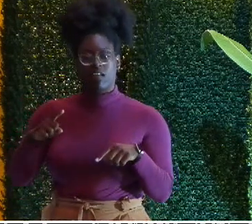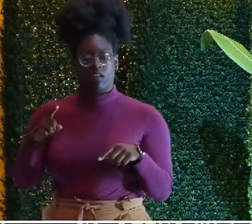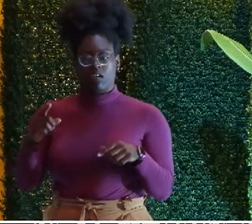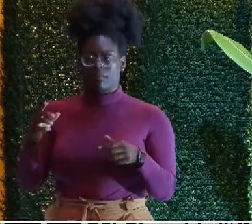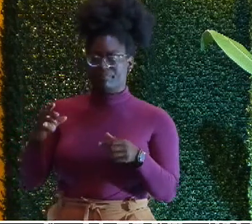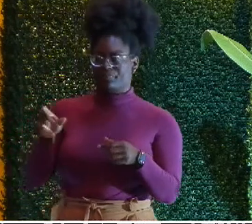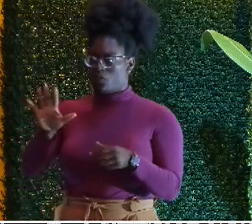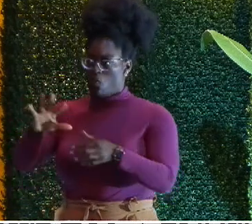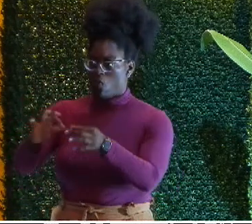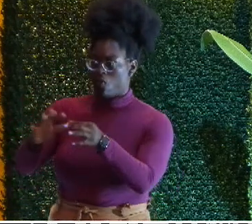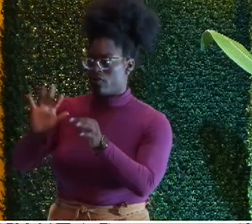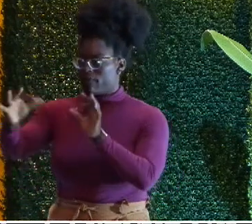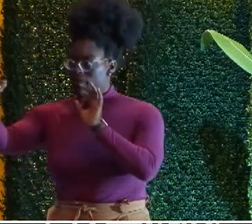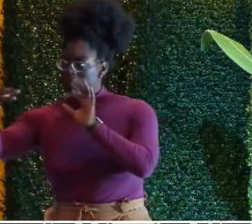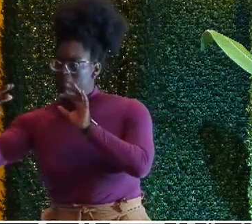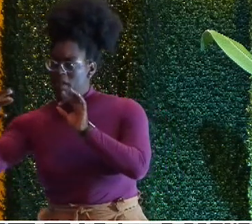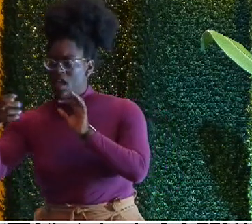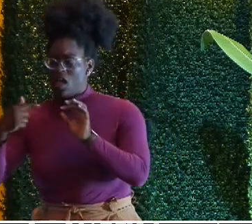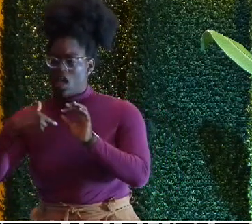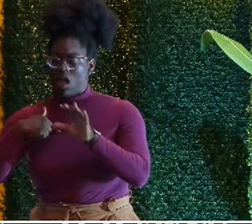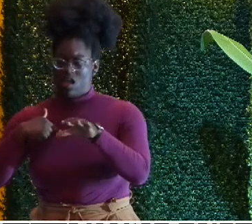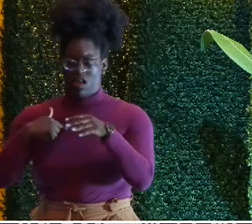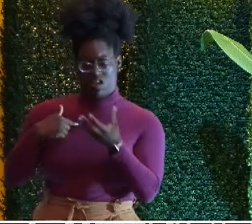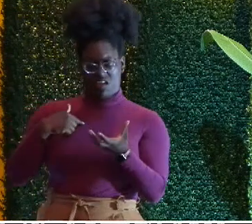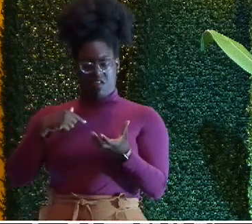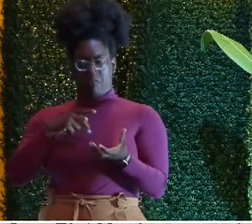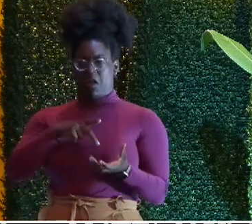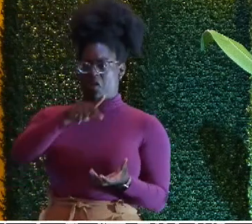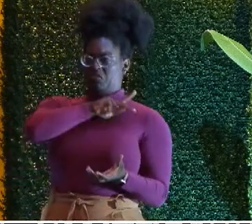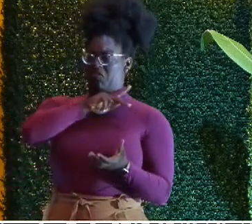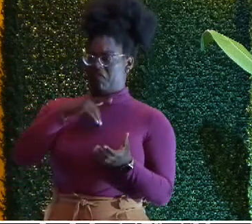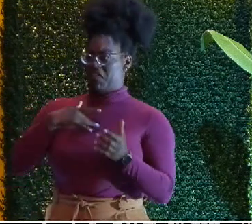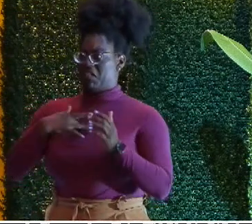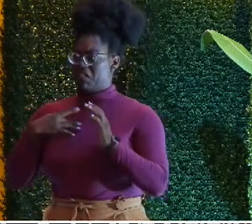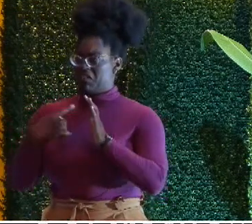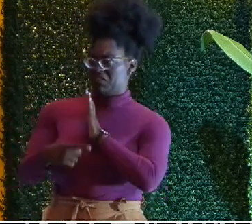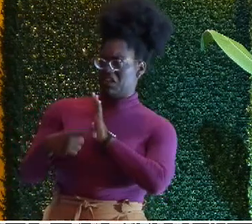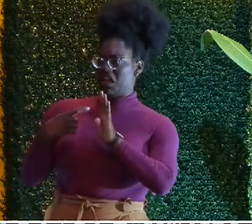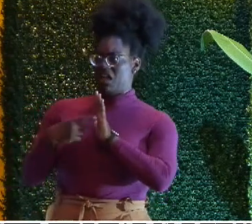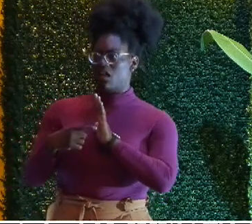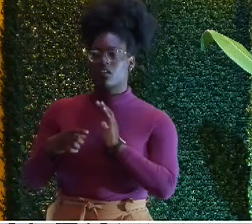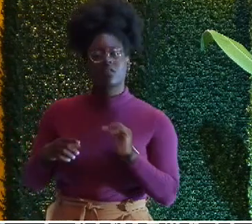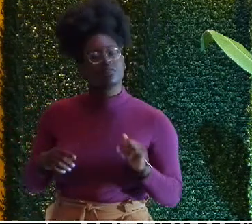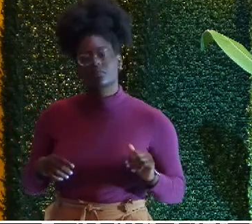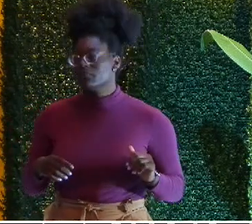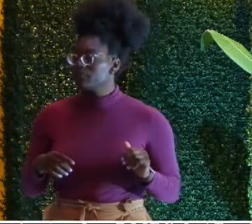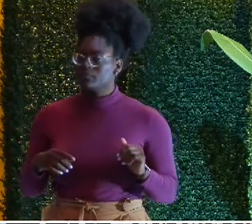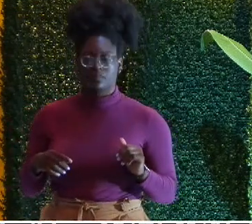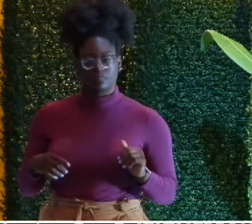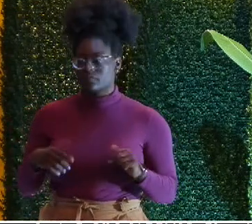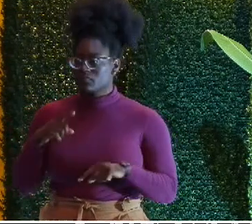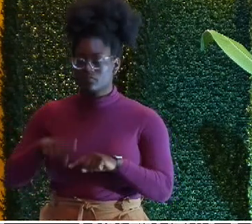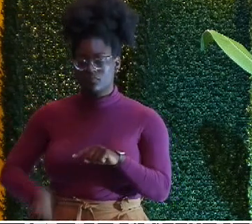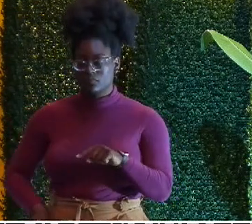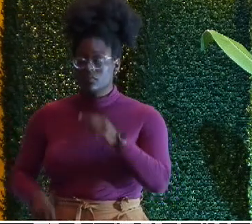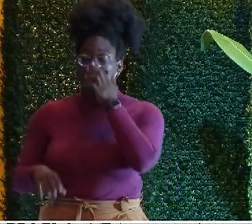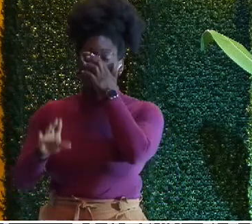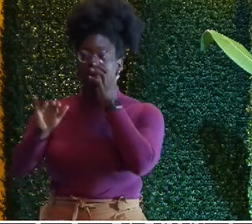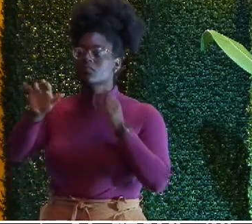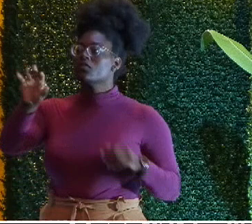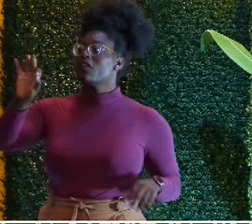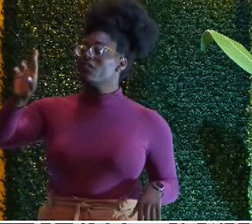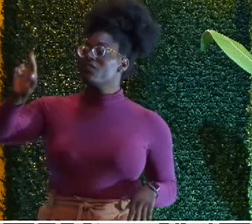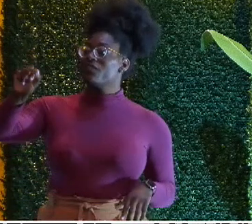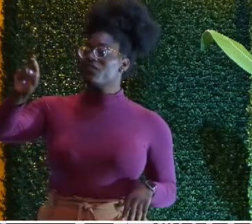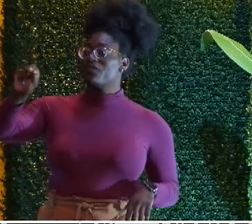to get the point, let's do that too. And also, let's also come together when we see certain things like Francesca Ramsey. How many of y'all know who